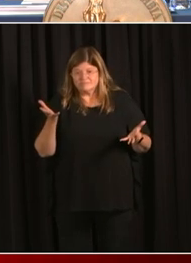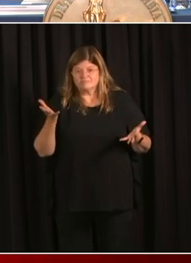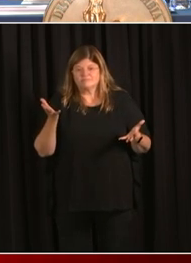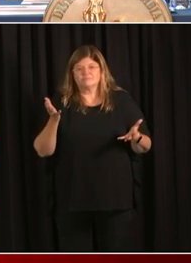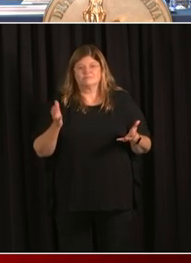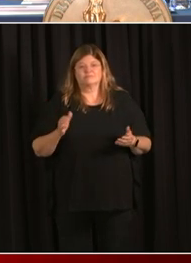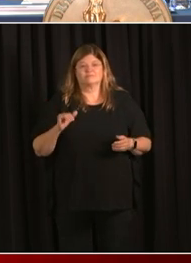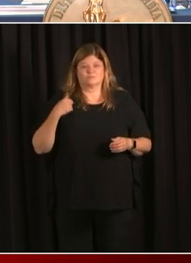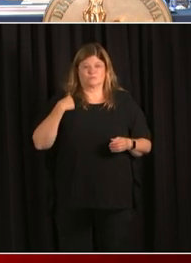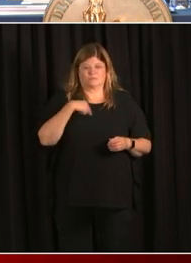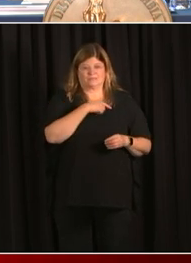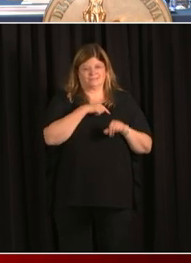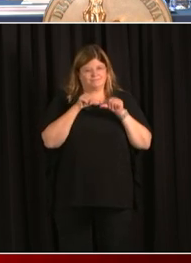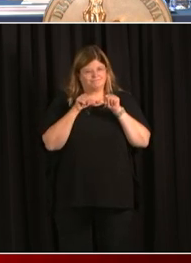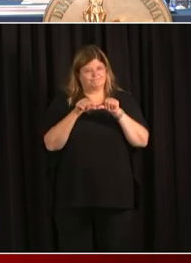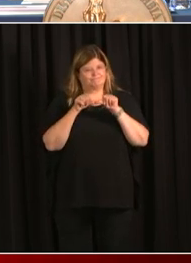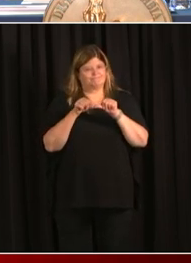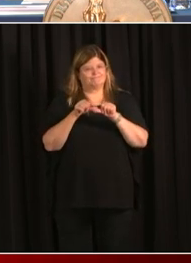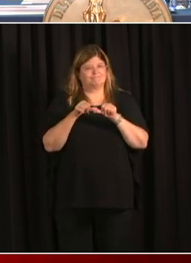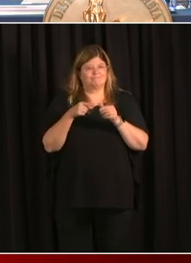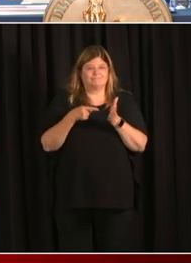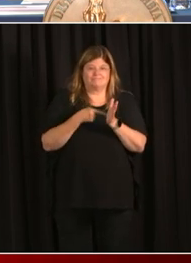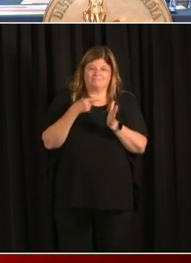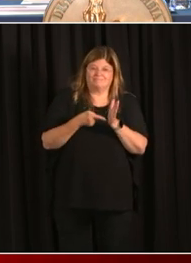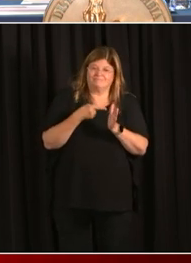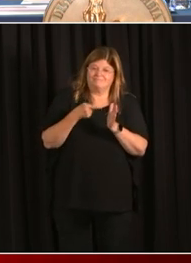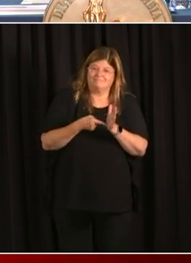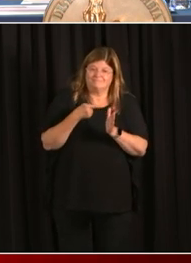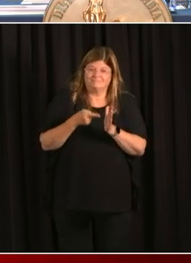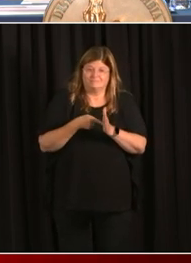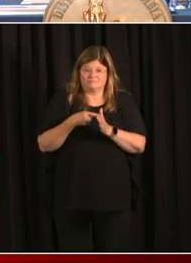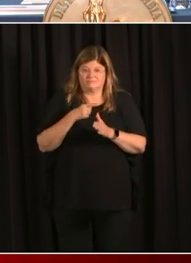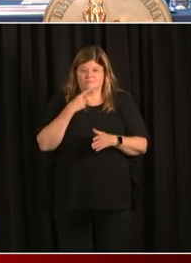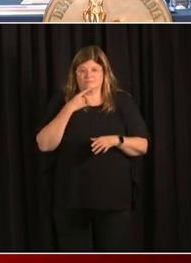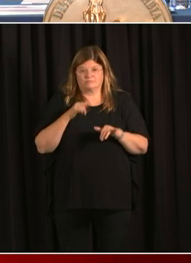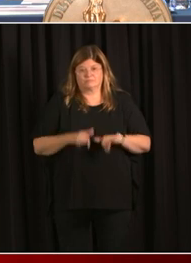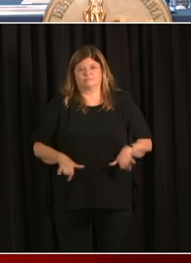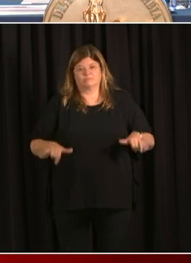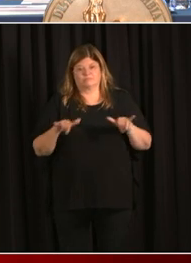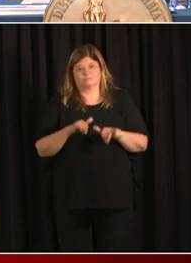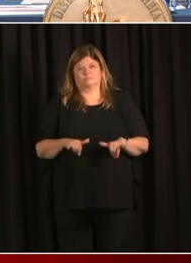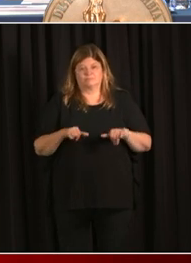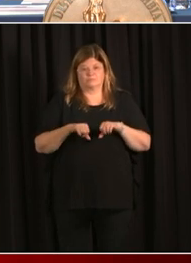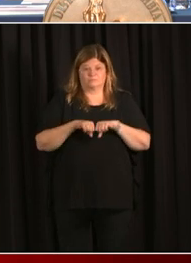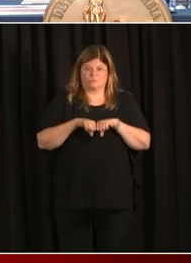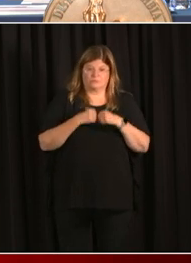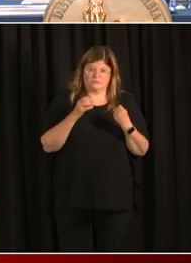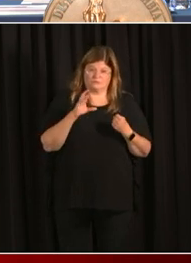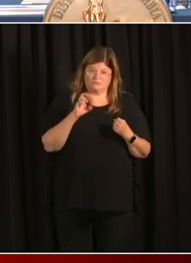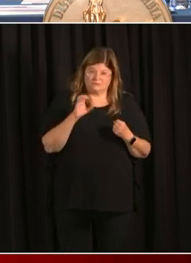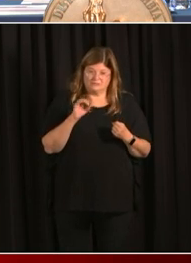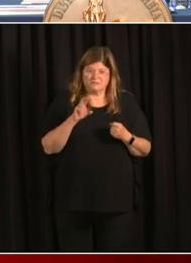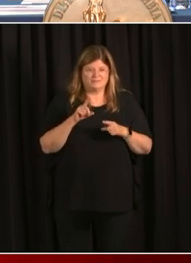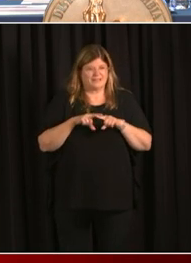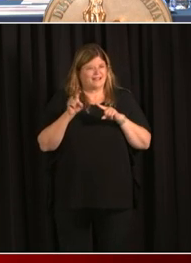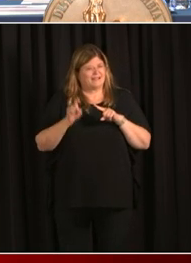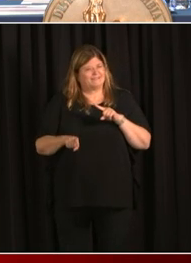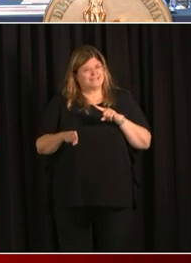we continue, and sometimes this can sound like a broken record, but we have to play the broken